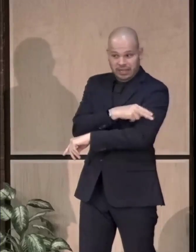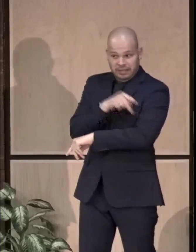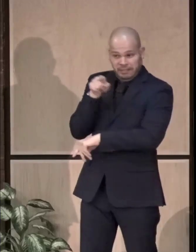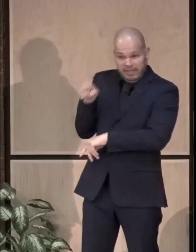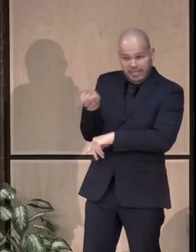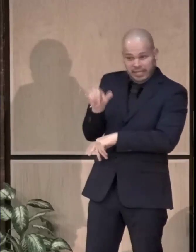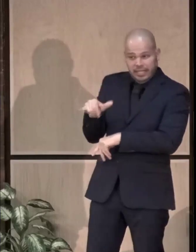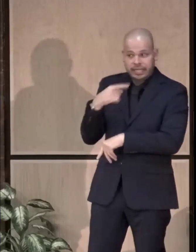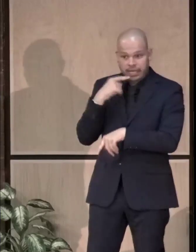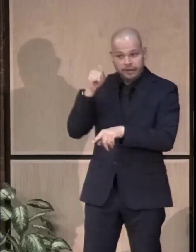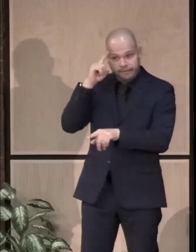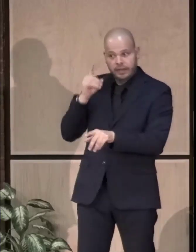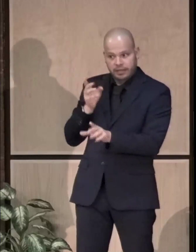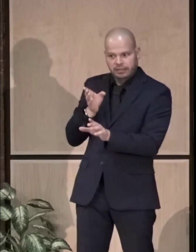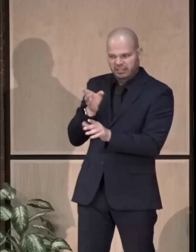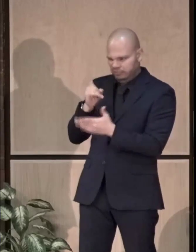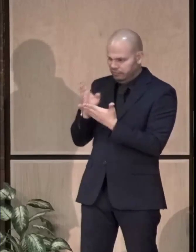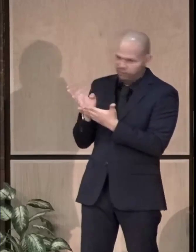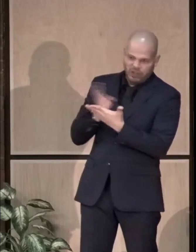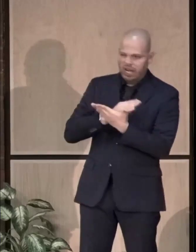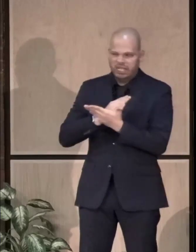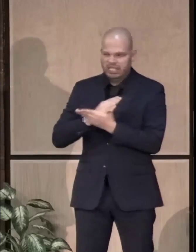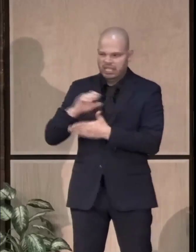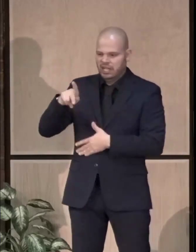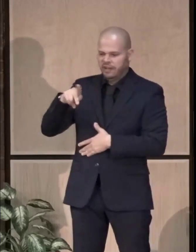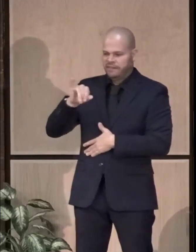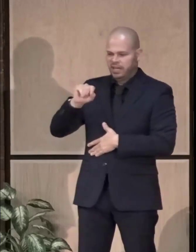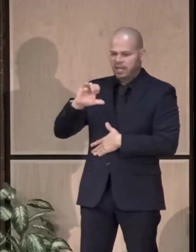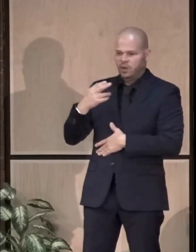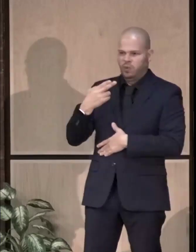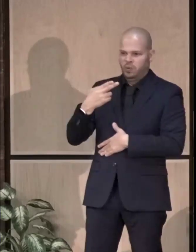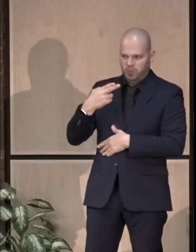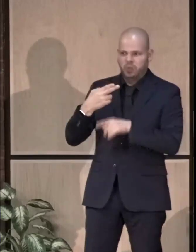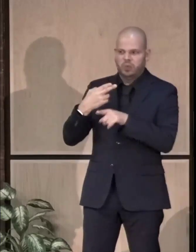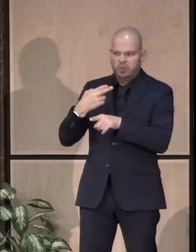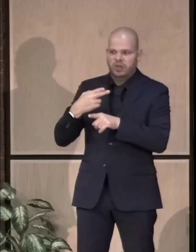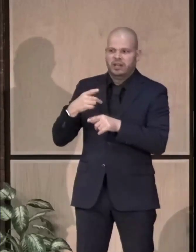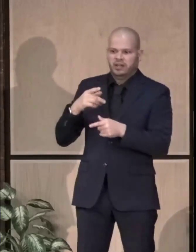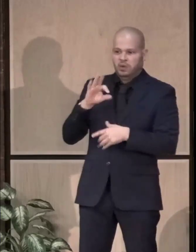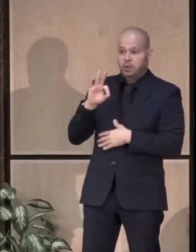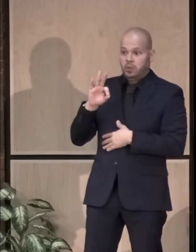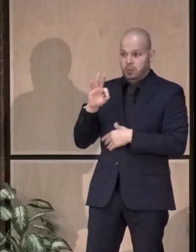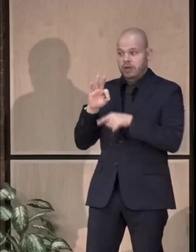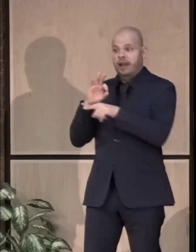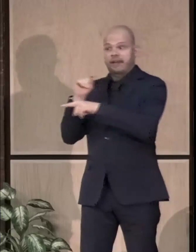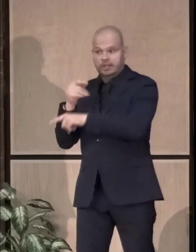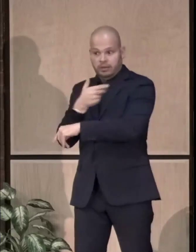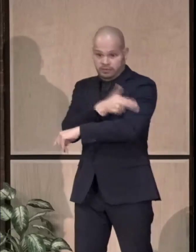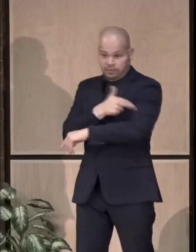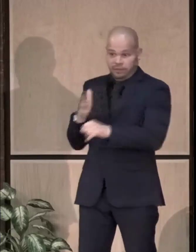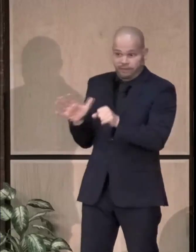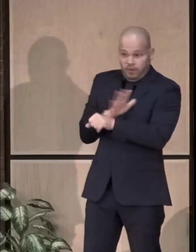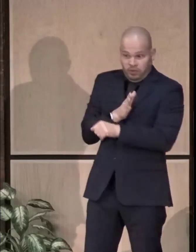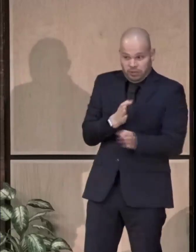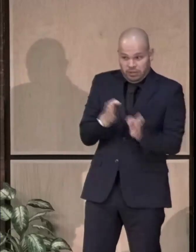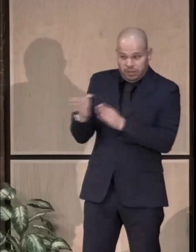from psychosis and as a result ordered him to go to Four Winds Hospital for a full evaluation, right? Yes, I see